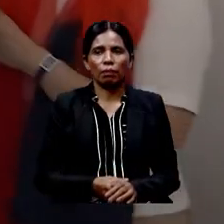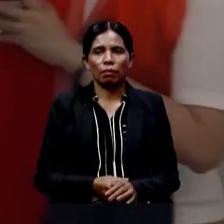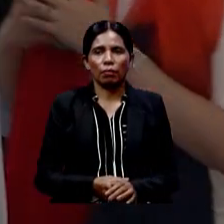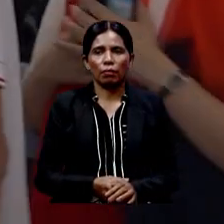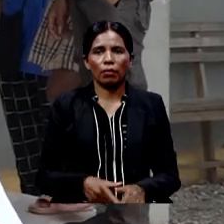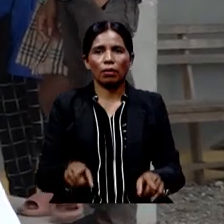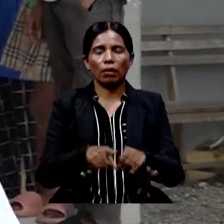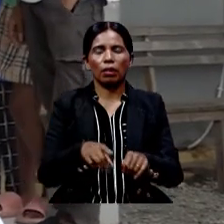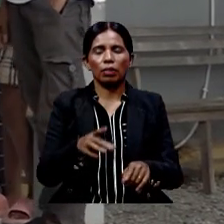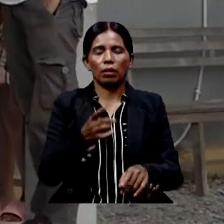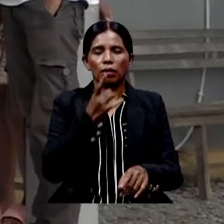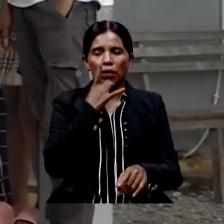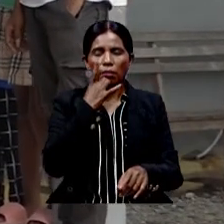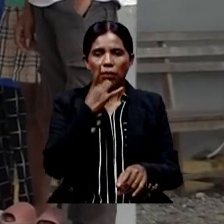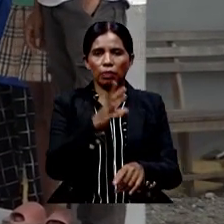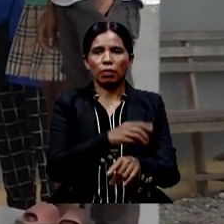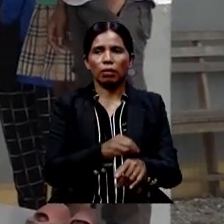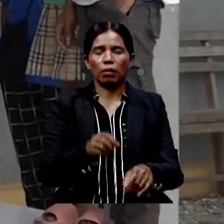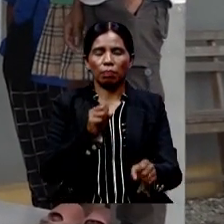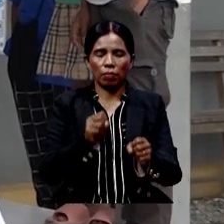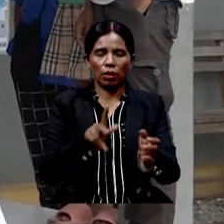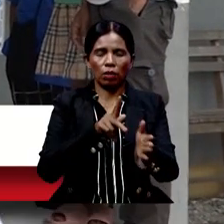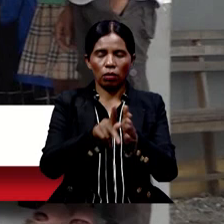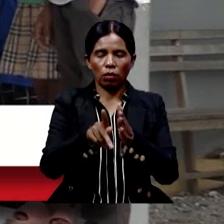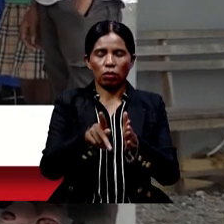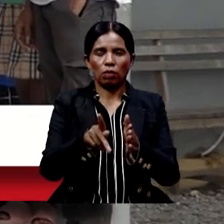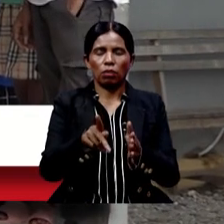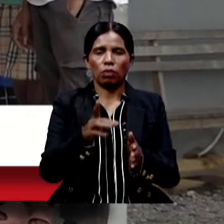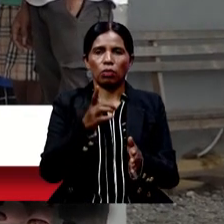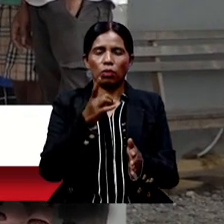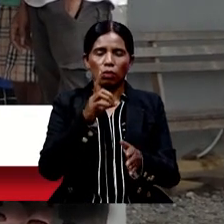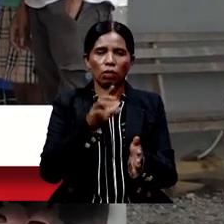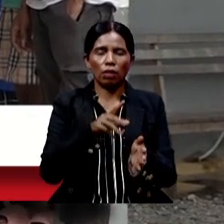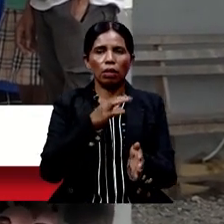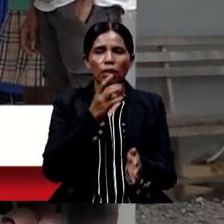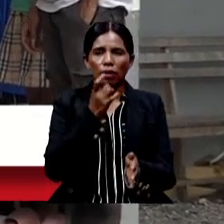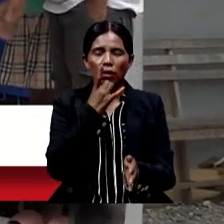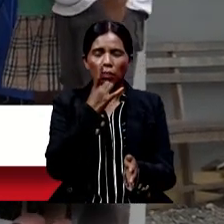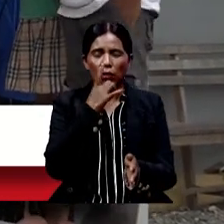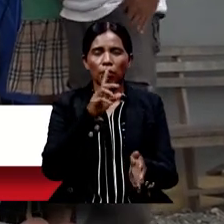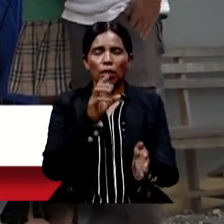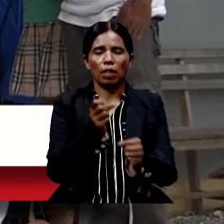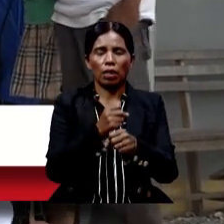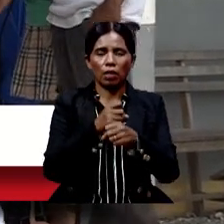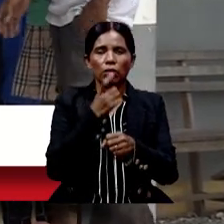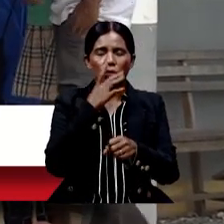lampu ne. Lampu ne bebele oho susu, oho lala, nomos oho barata